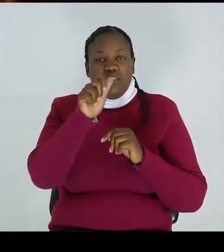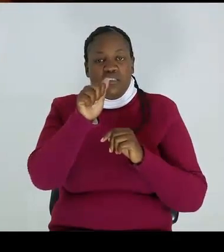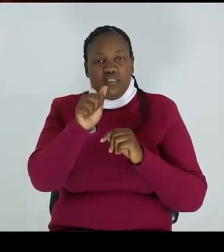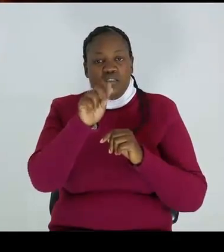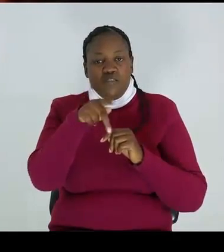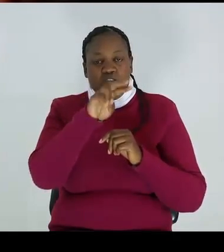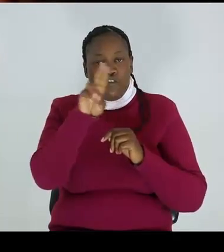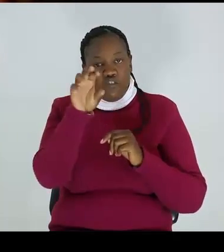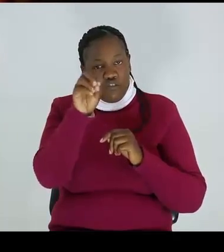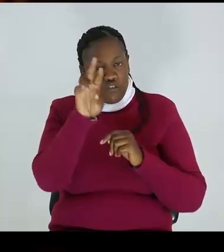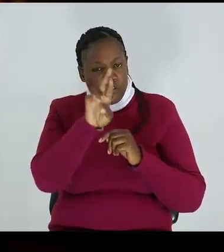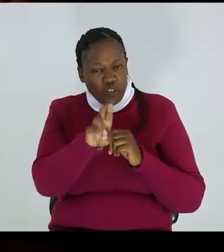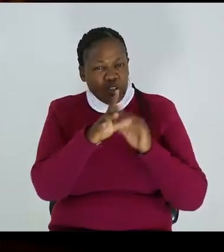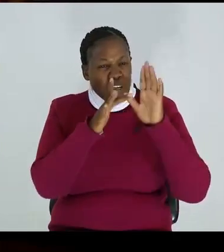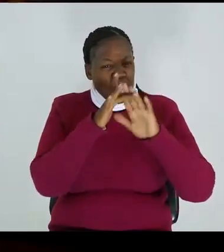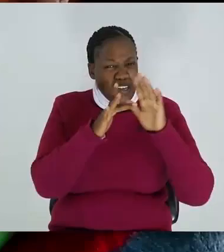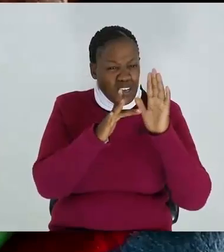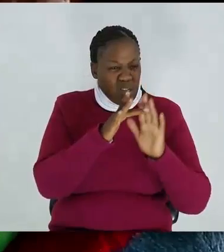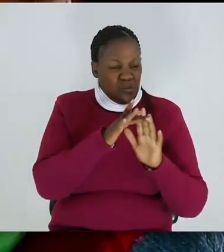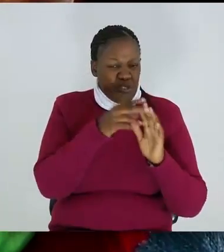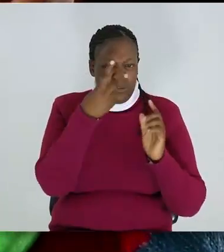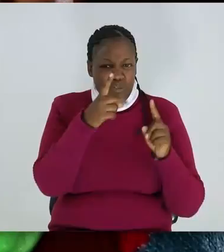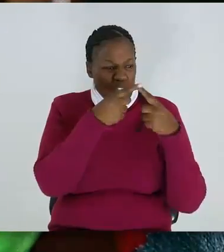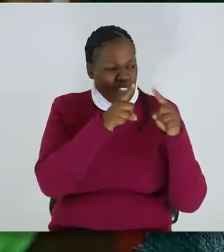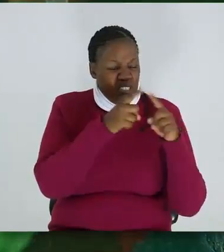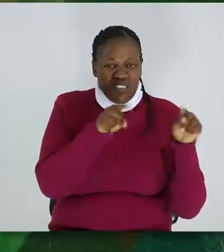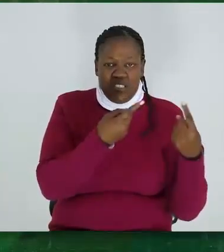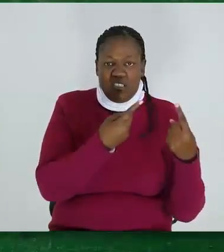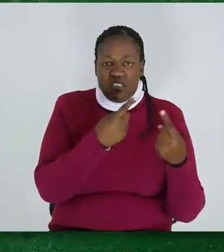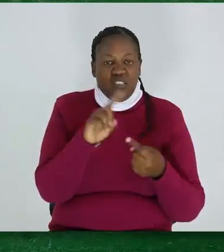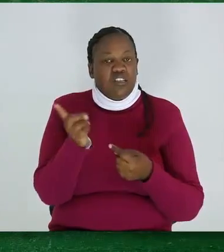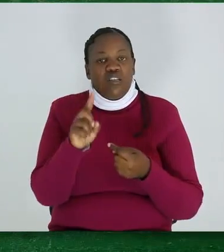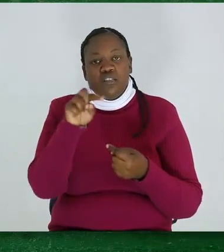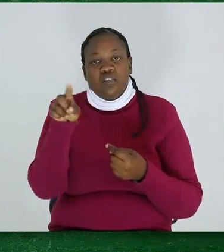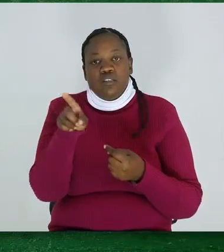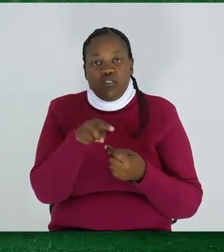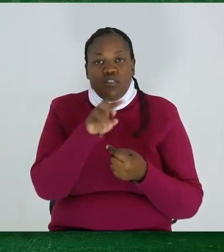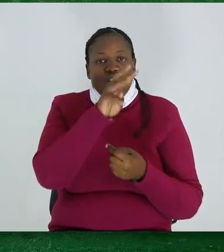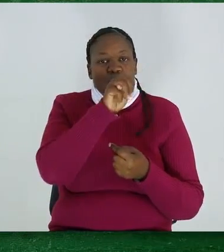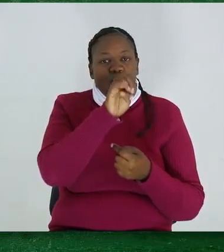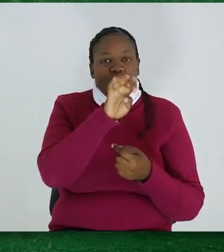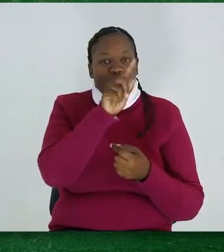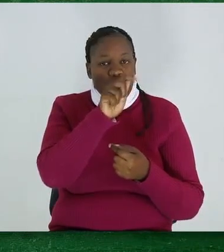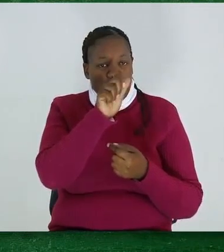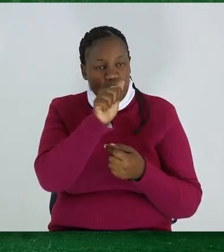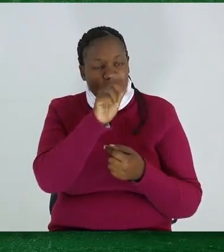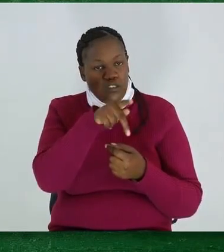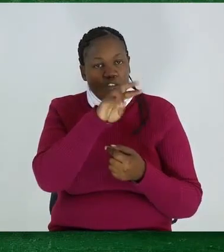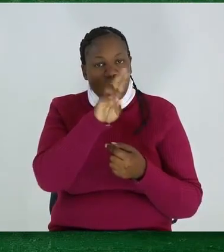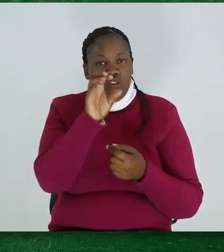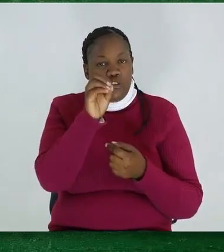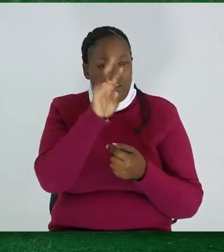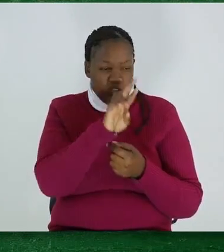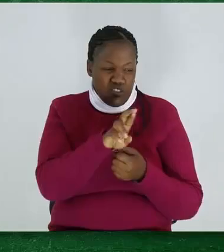a metaphor is about two unlike things, right? No, child. A metaphor gives an